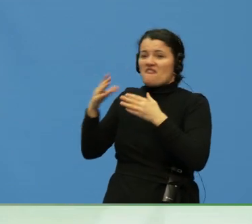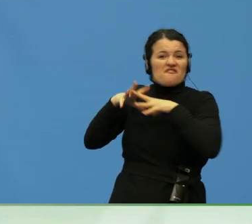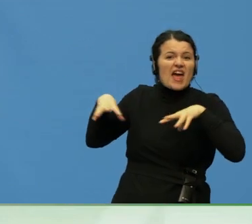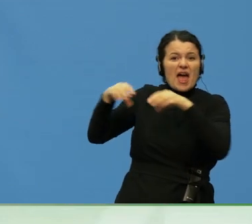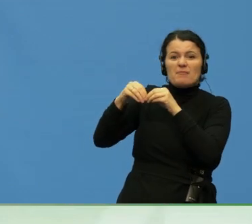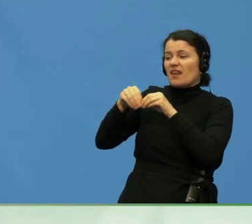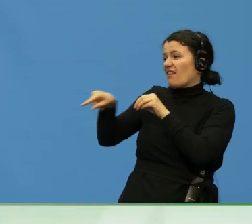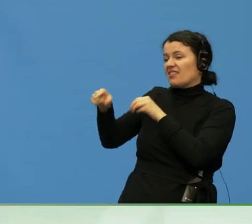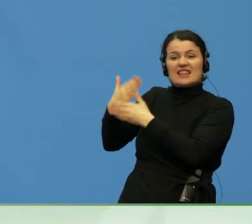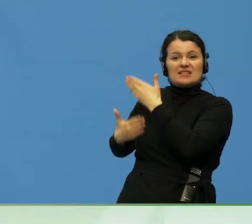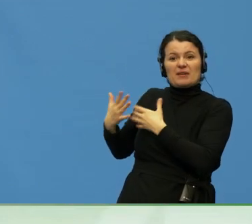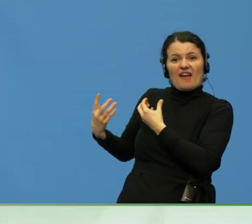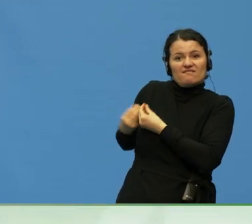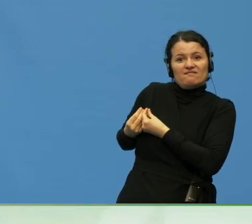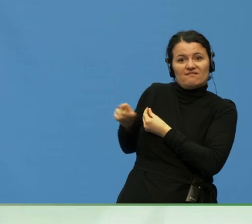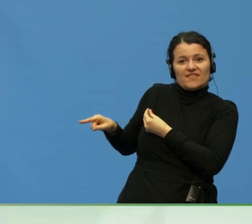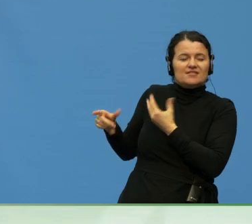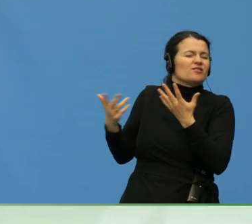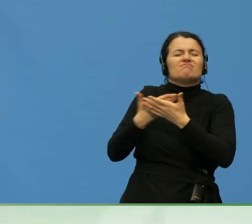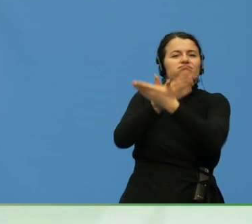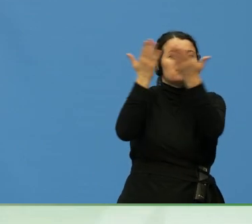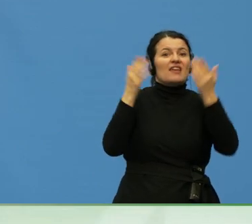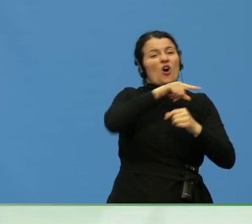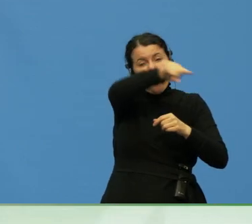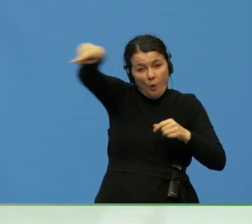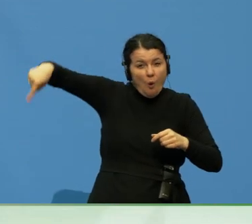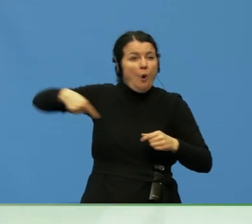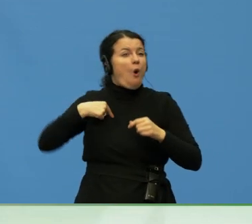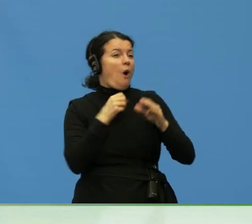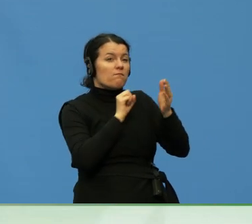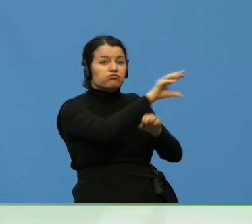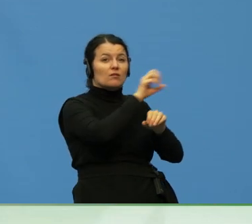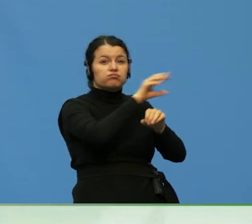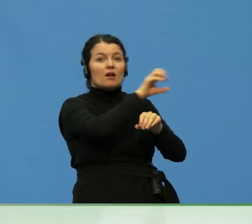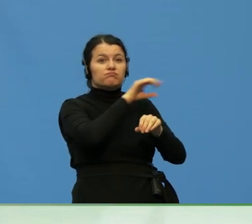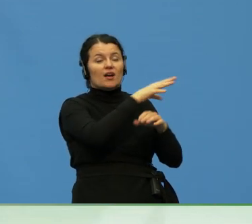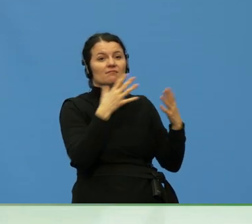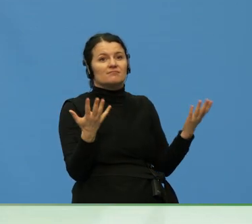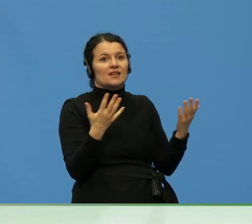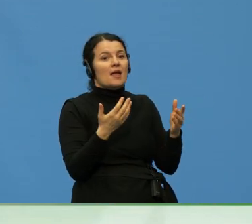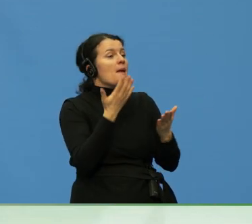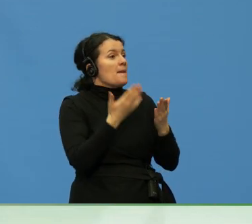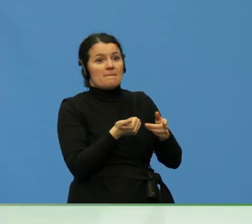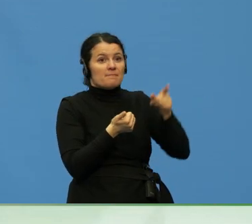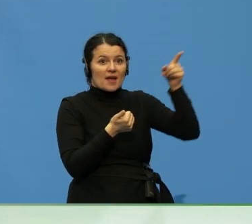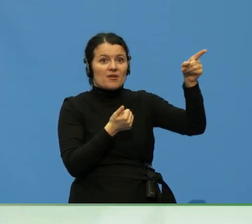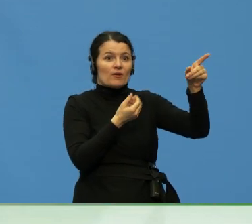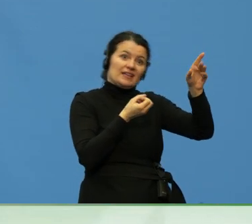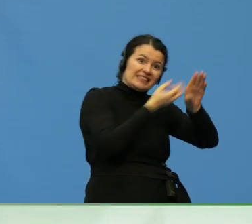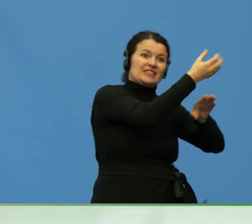making it harder for a transport minister to ignore us, because actually his wife, mother, lover is raising it because she just read it in The